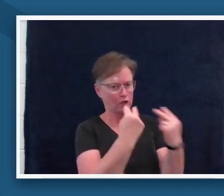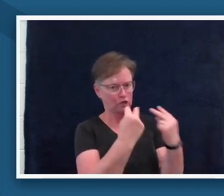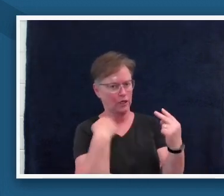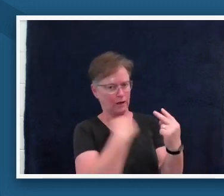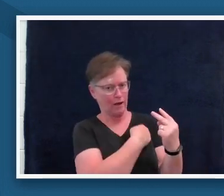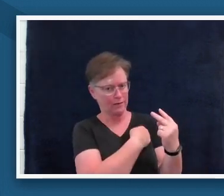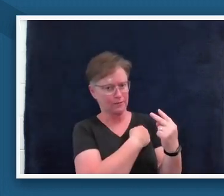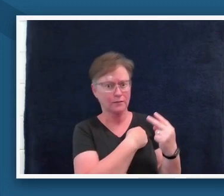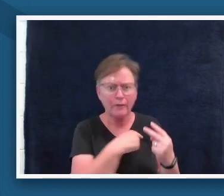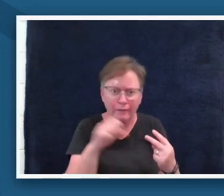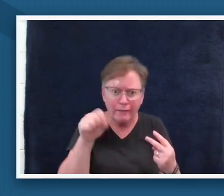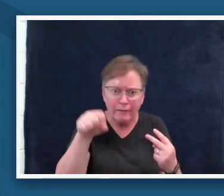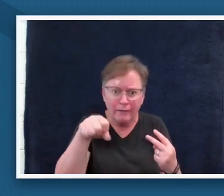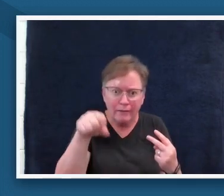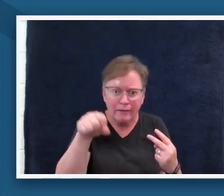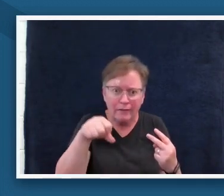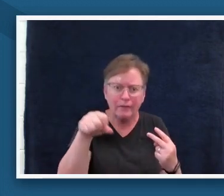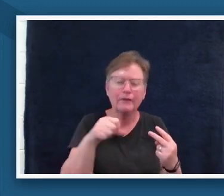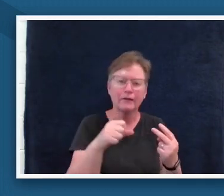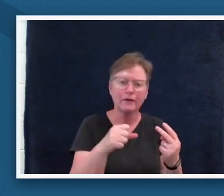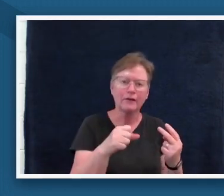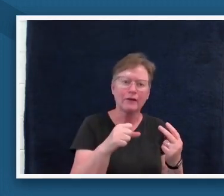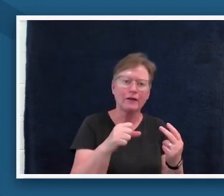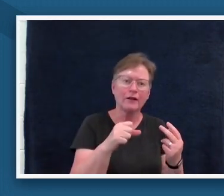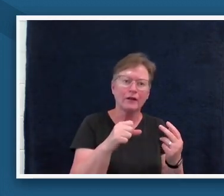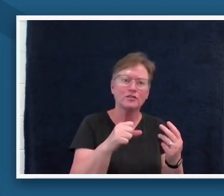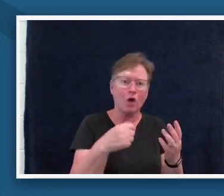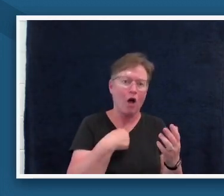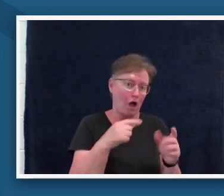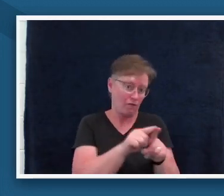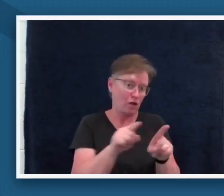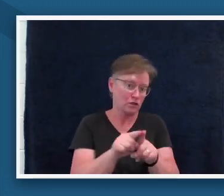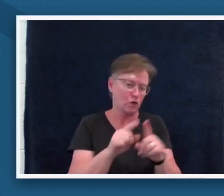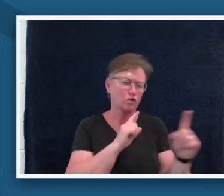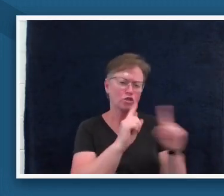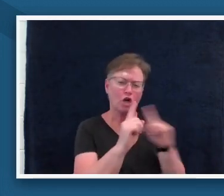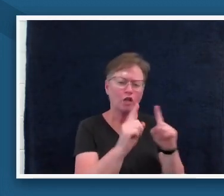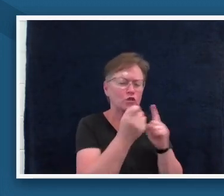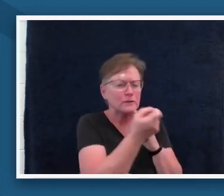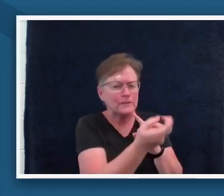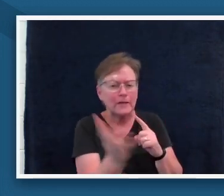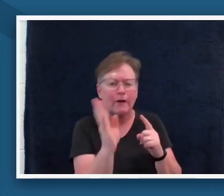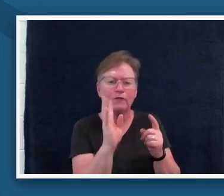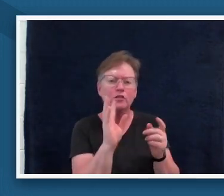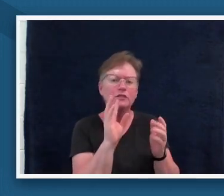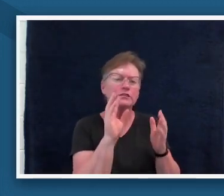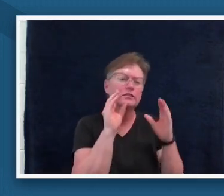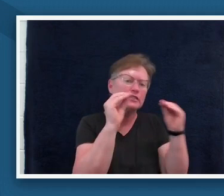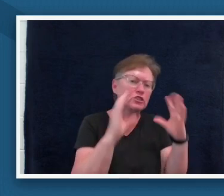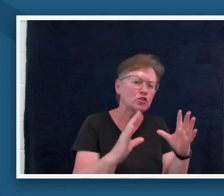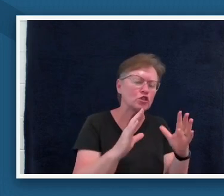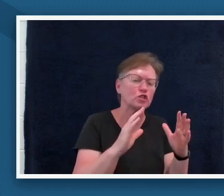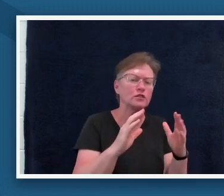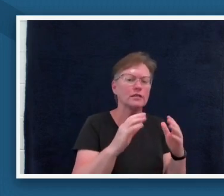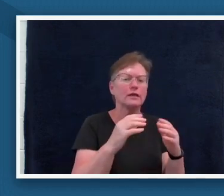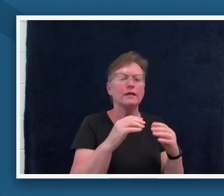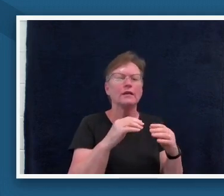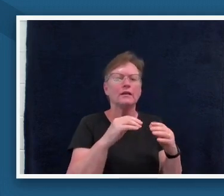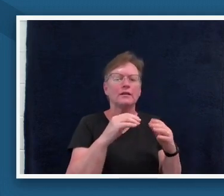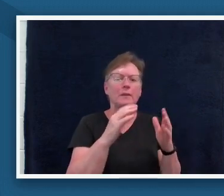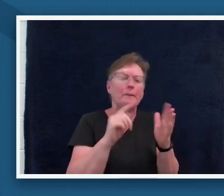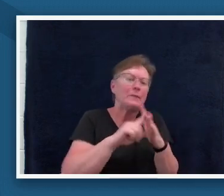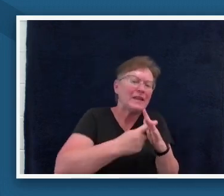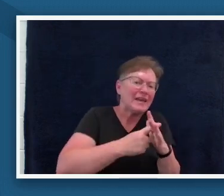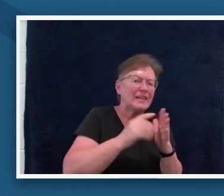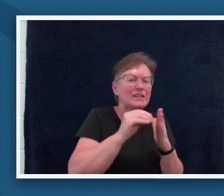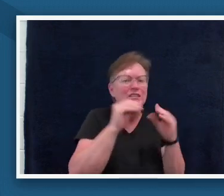are, right? And so I've also talked with several teachers, our North Carolina Beginning Teachers of the Year. And one of the things that we've